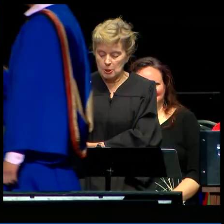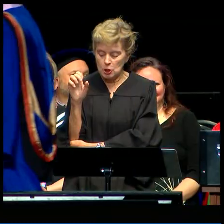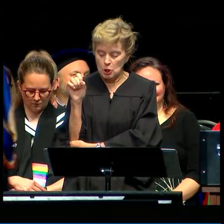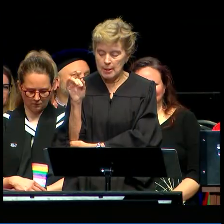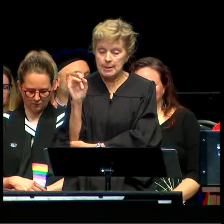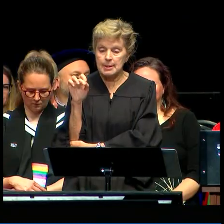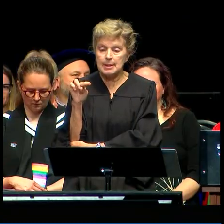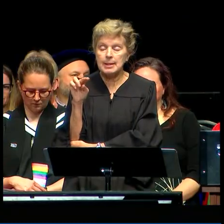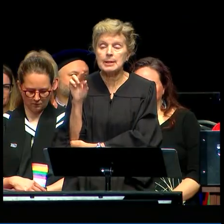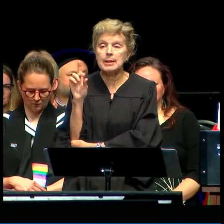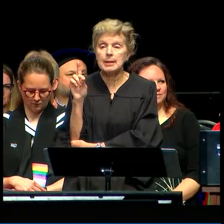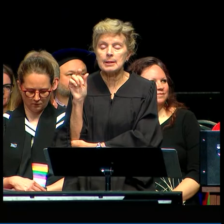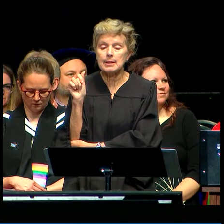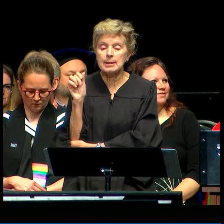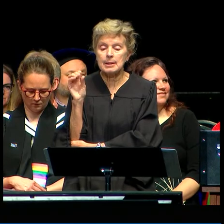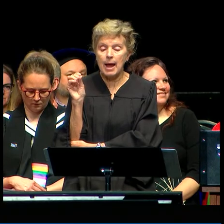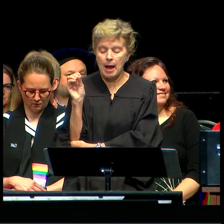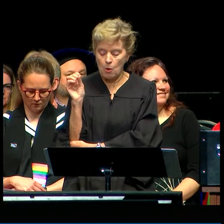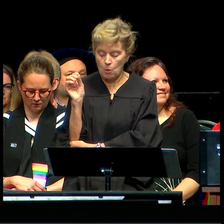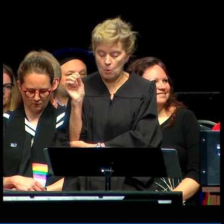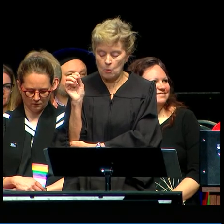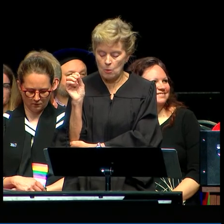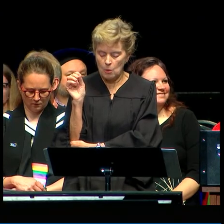Justin Dow.